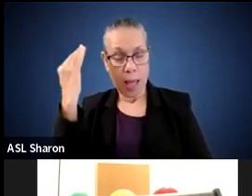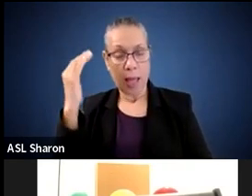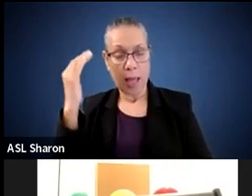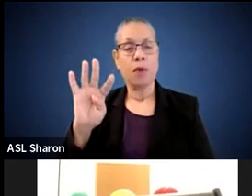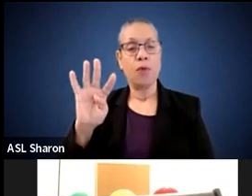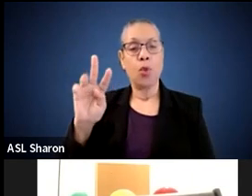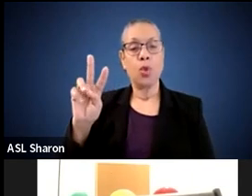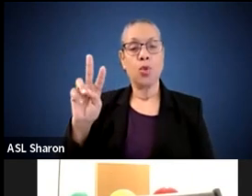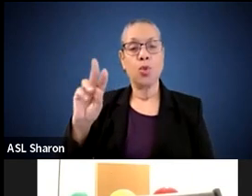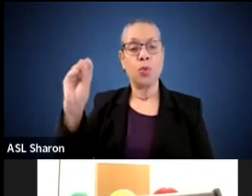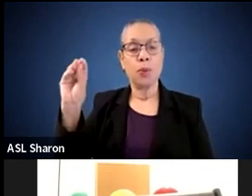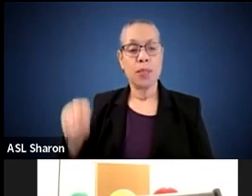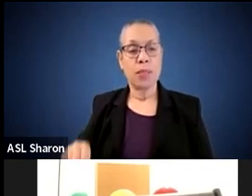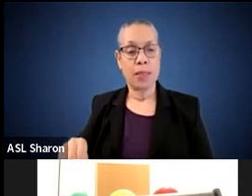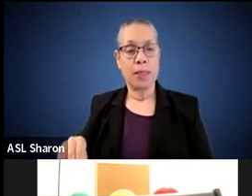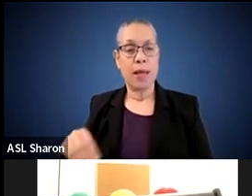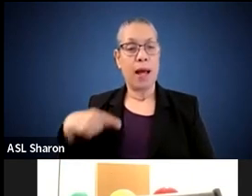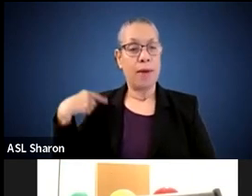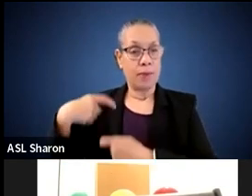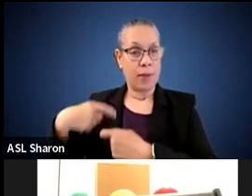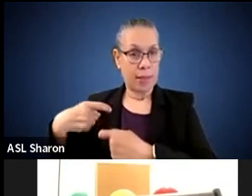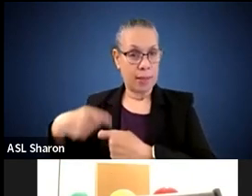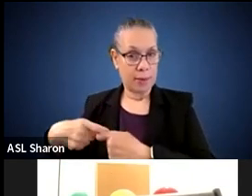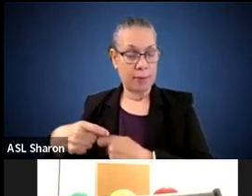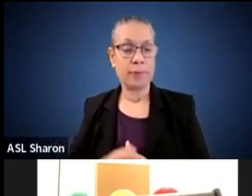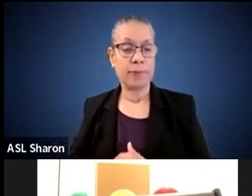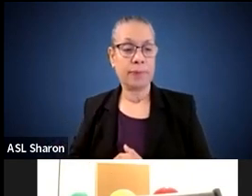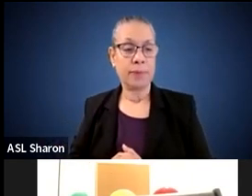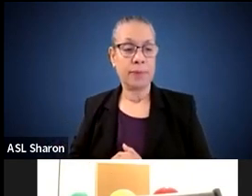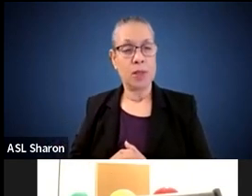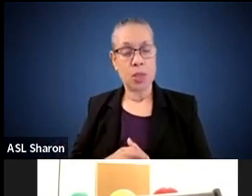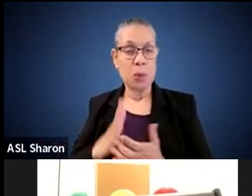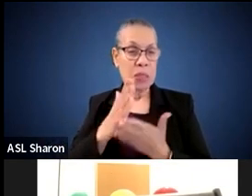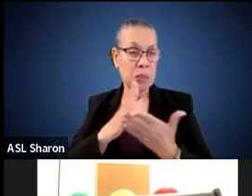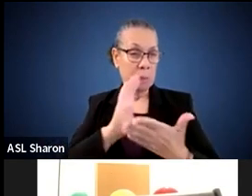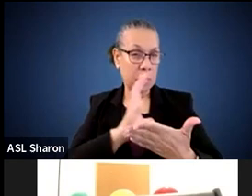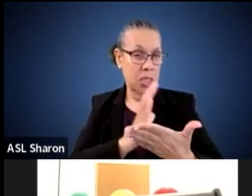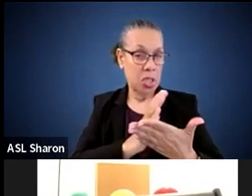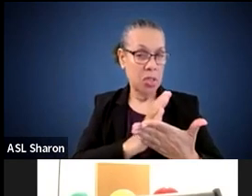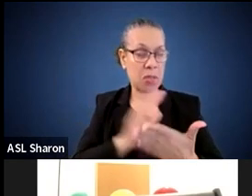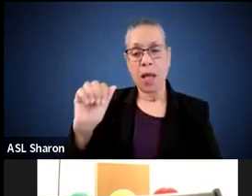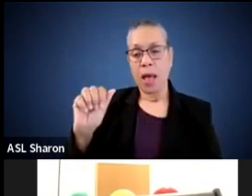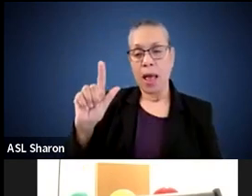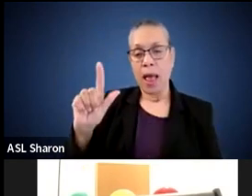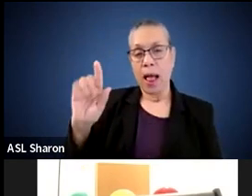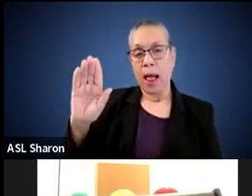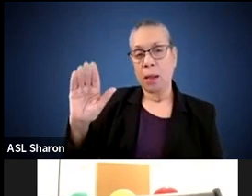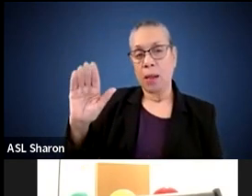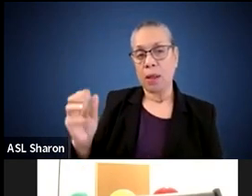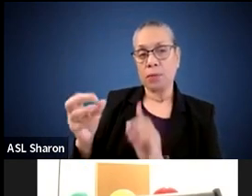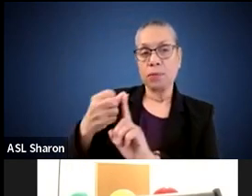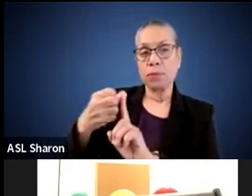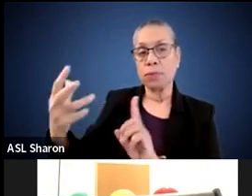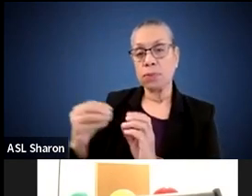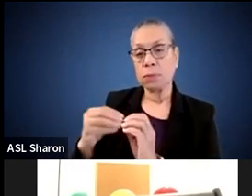42 I don't know if not I as latinx so that gives you a bit of a picture and then Abba will give you a bit more detail yeah